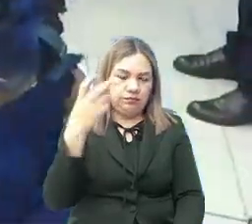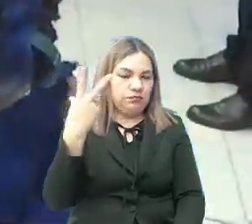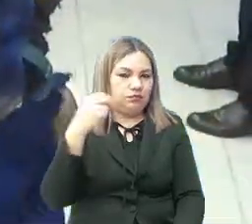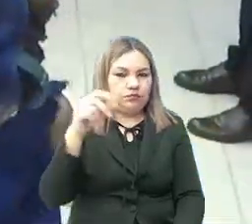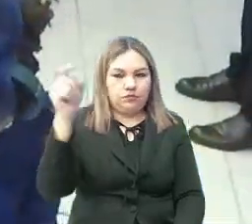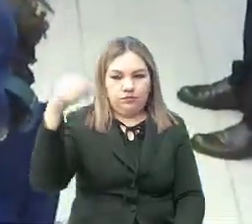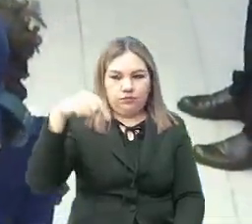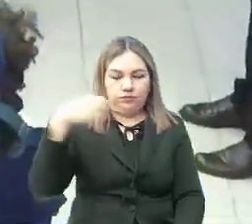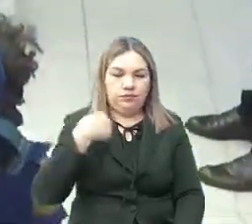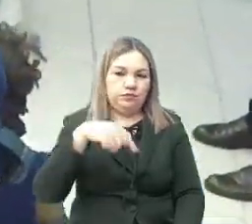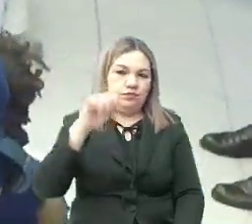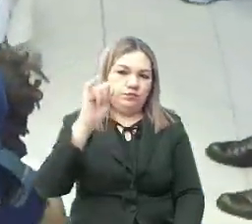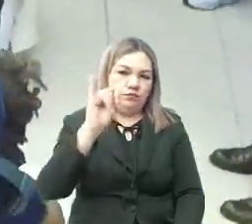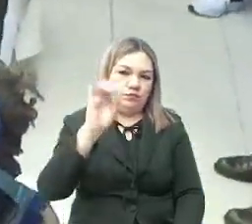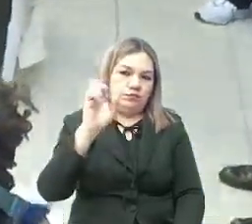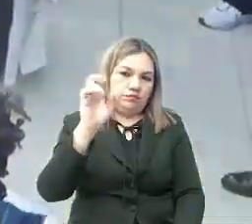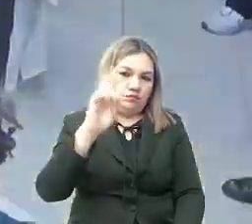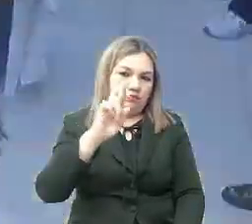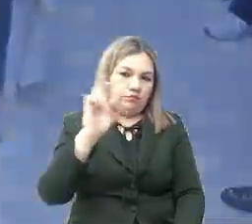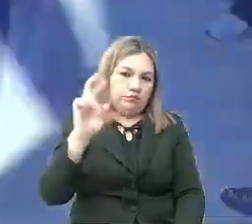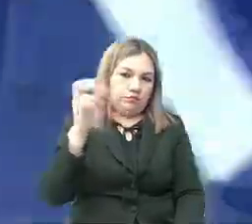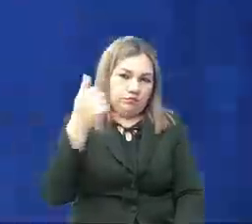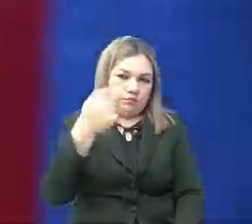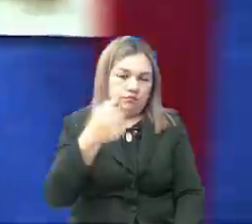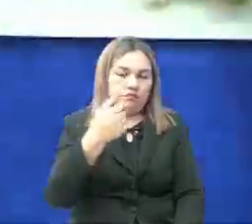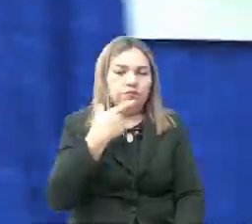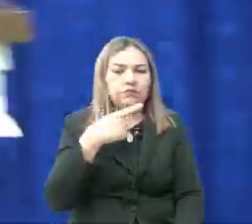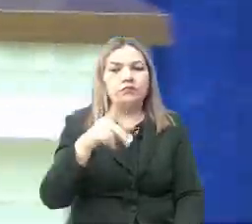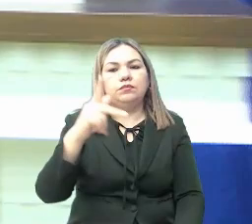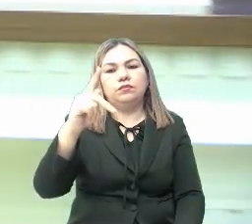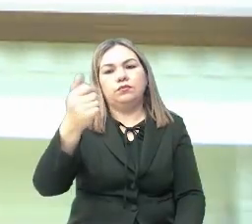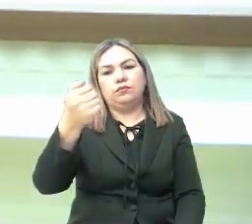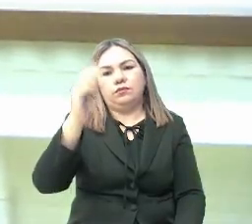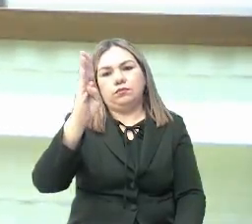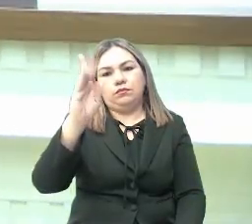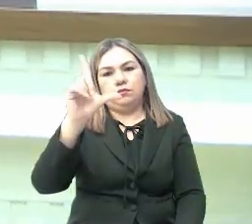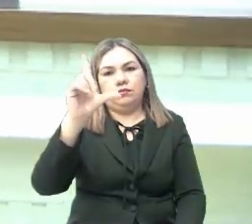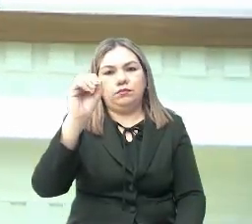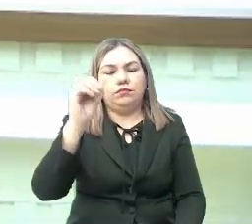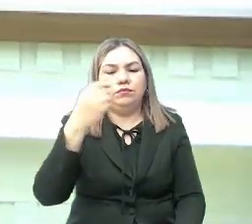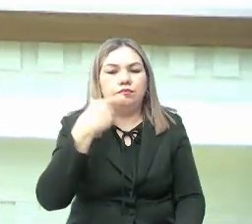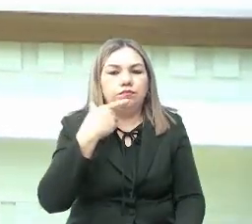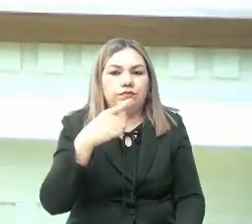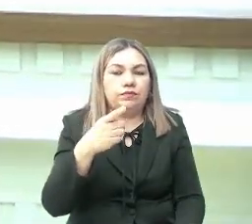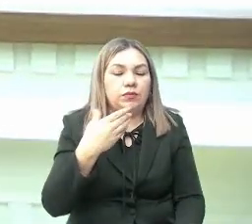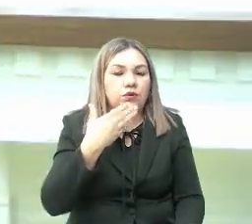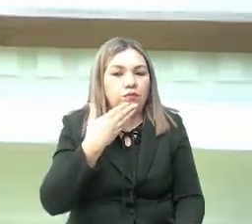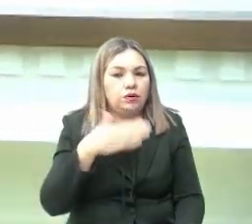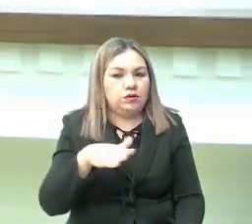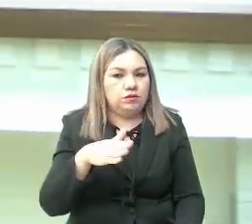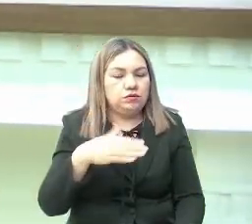I'm not from this land. That is why Paul said, I'm an ambassador, because